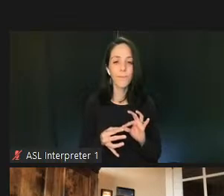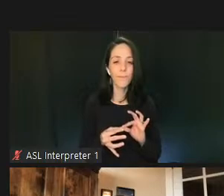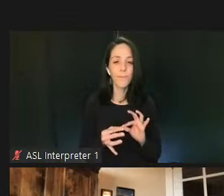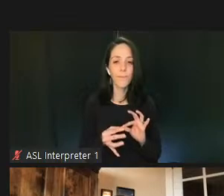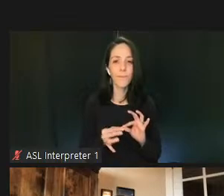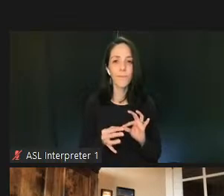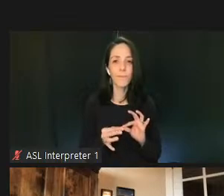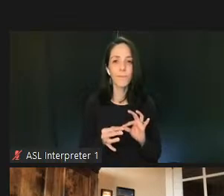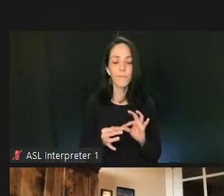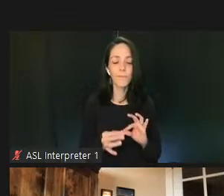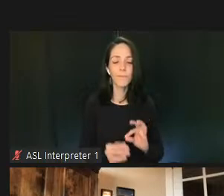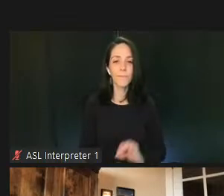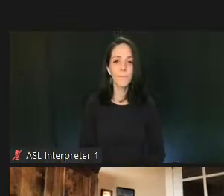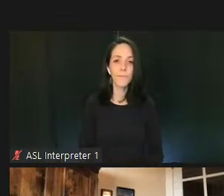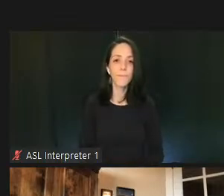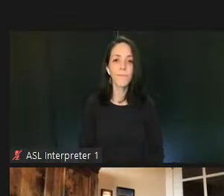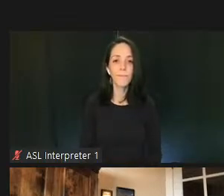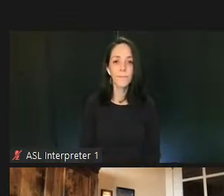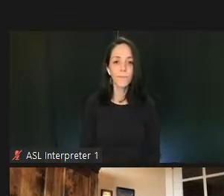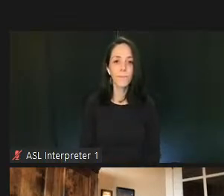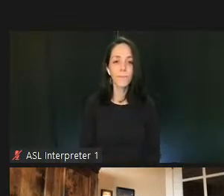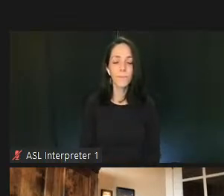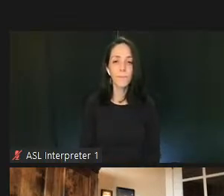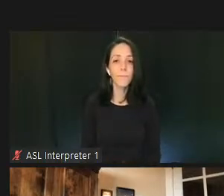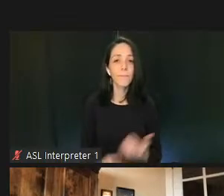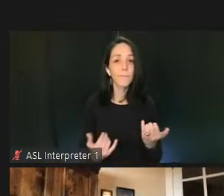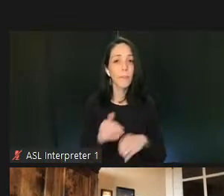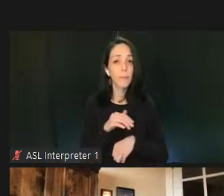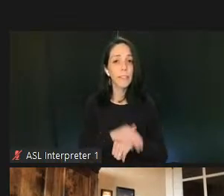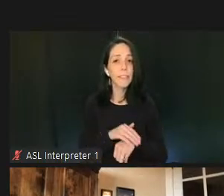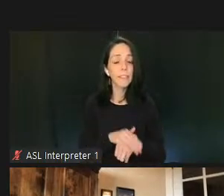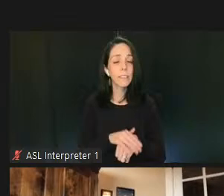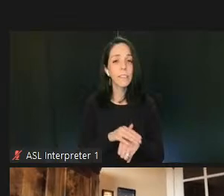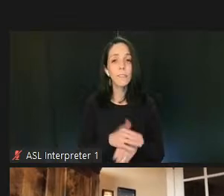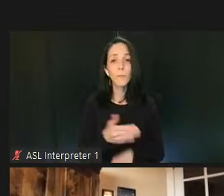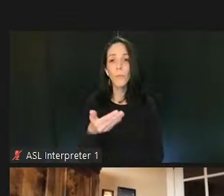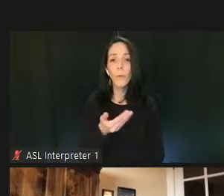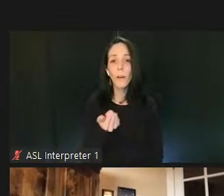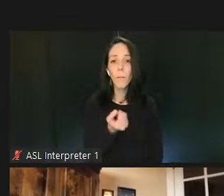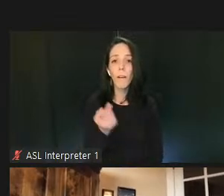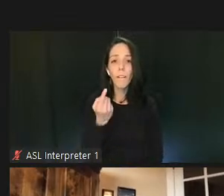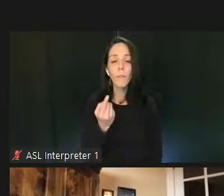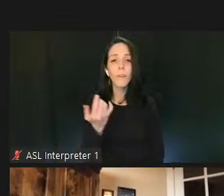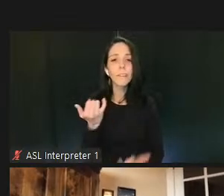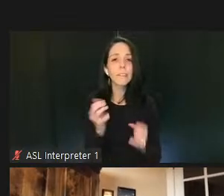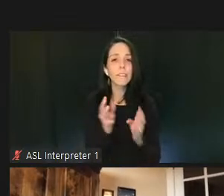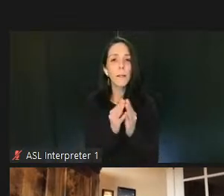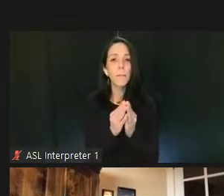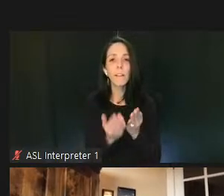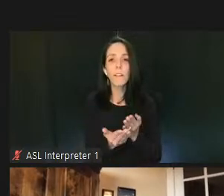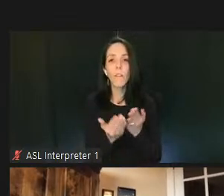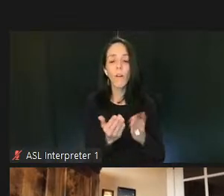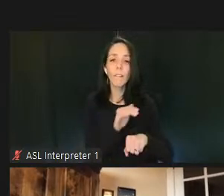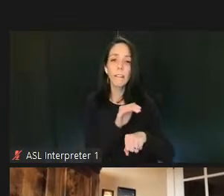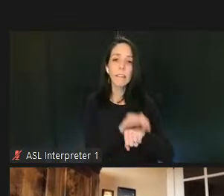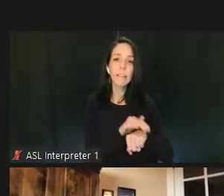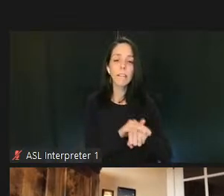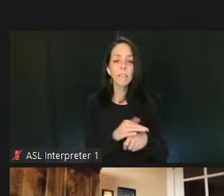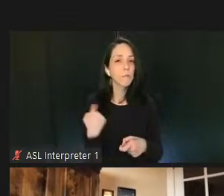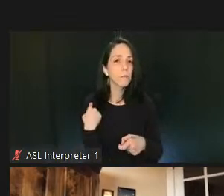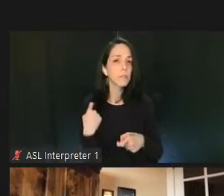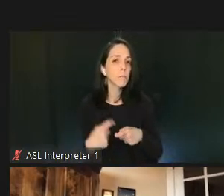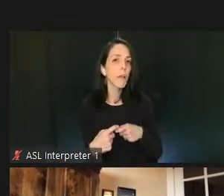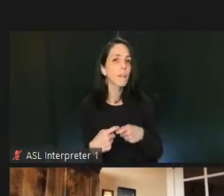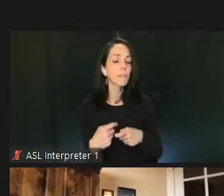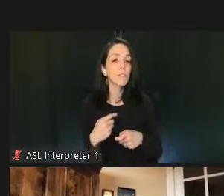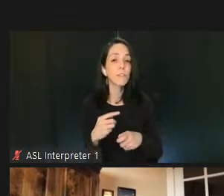Gracias. Welcome everyone. Today's meeting will be offered in English and Spanish. So please take a moment now to select